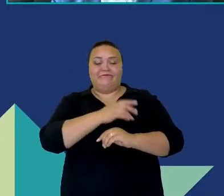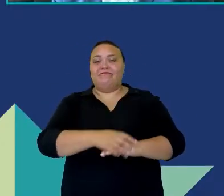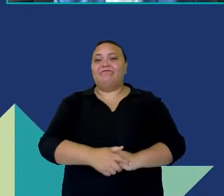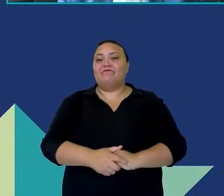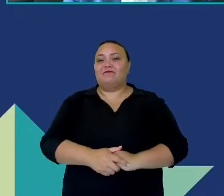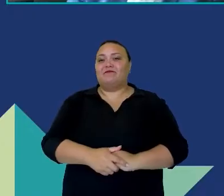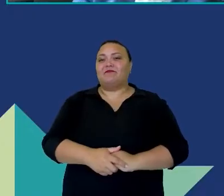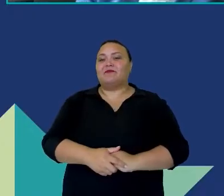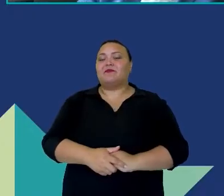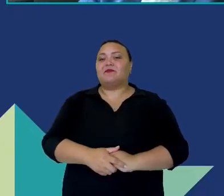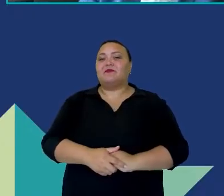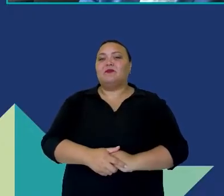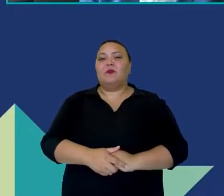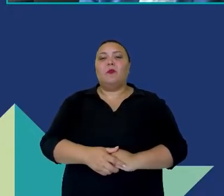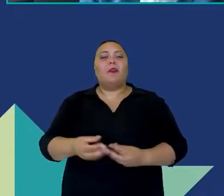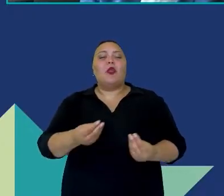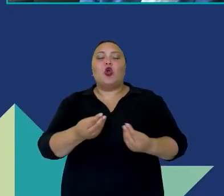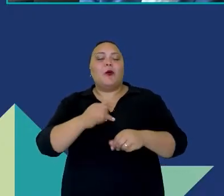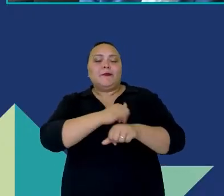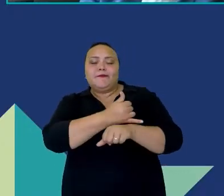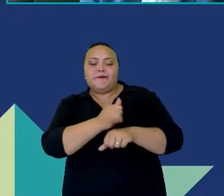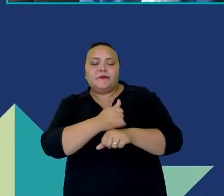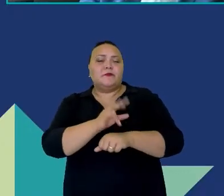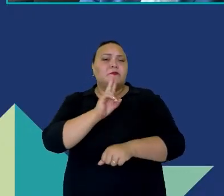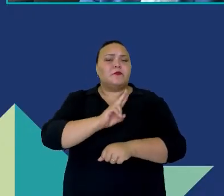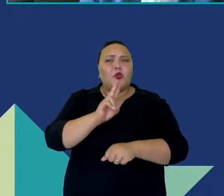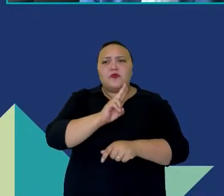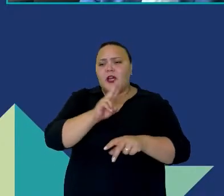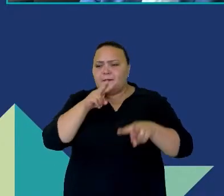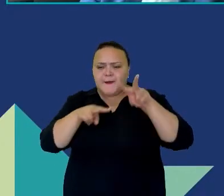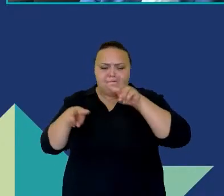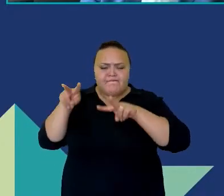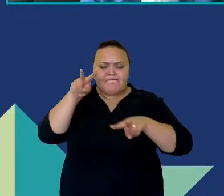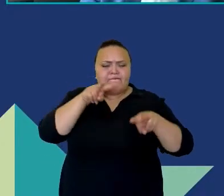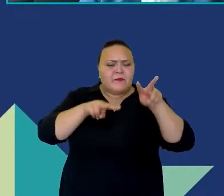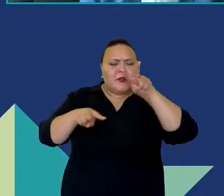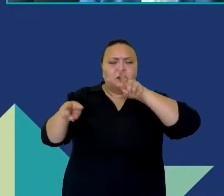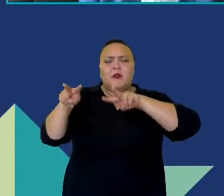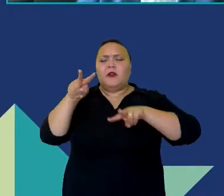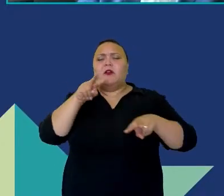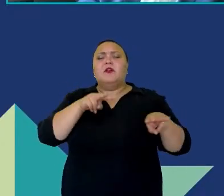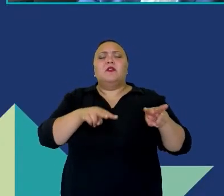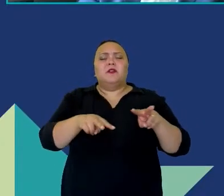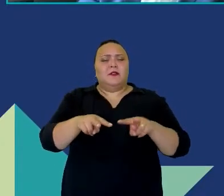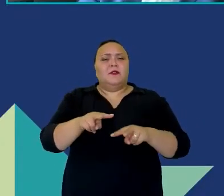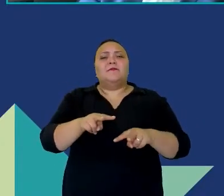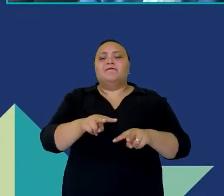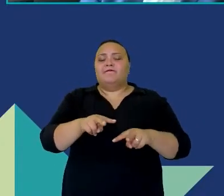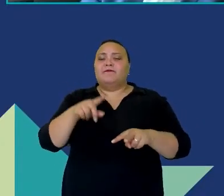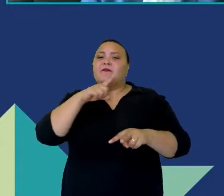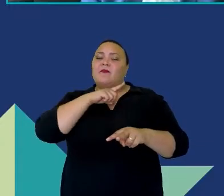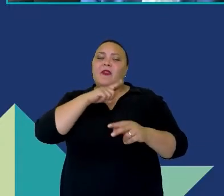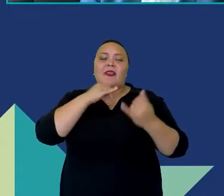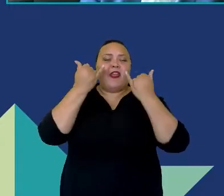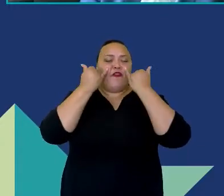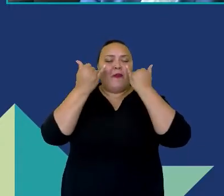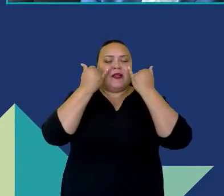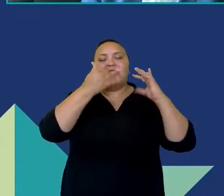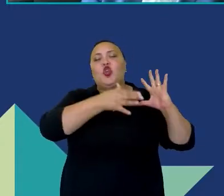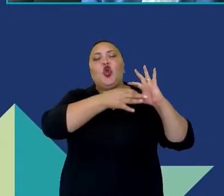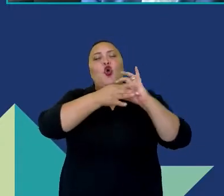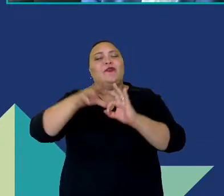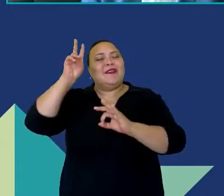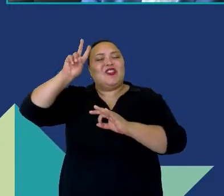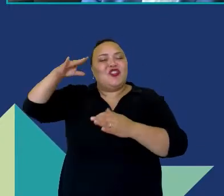the shape of the data. Also, they included a historic data in this. And what they get on